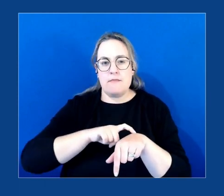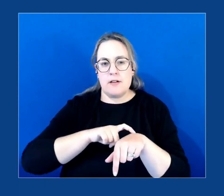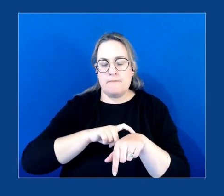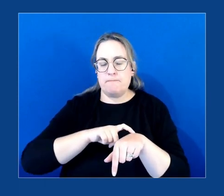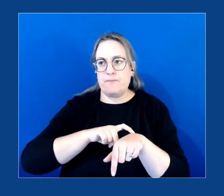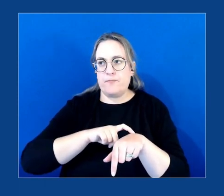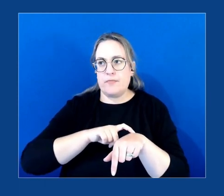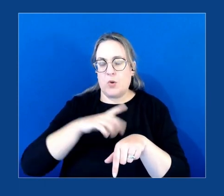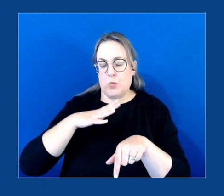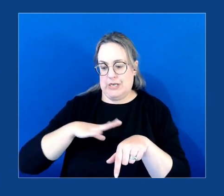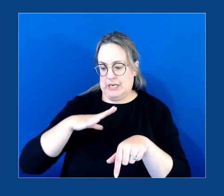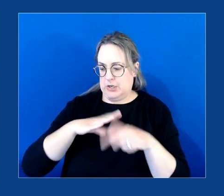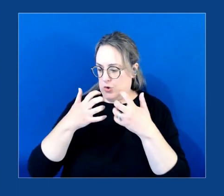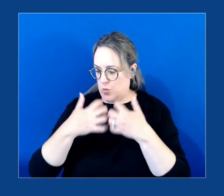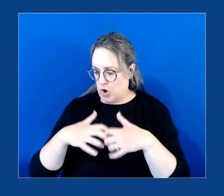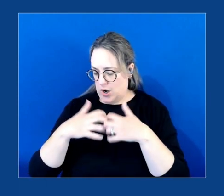work that